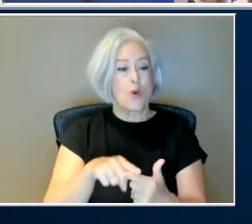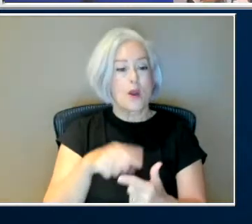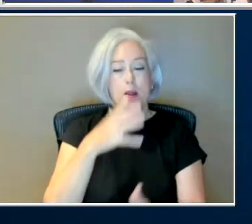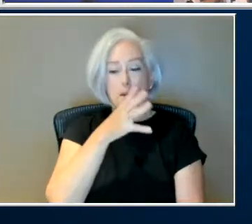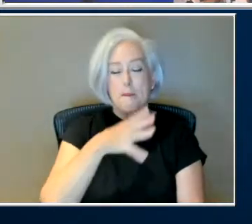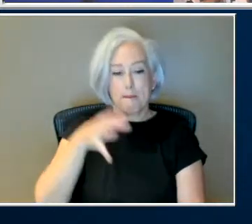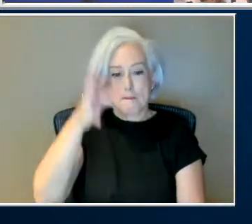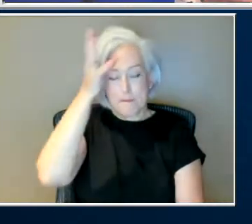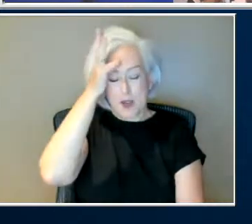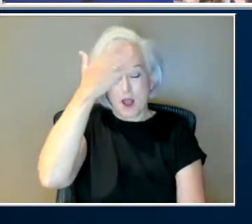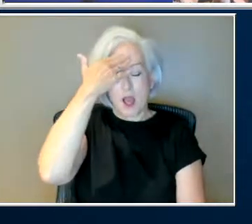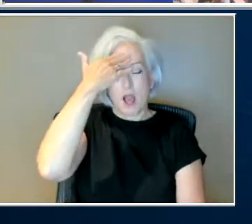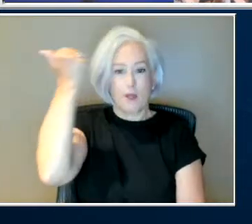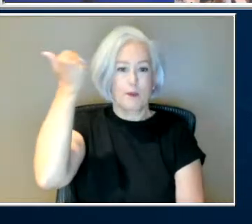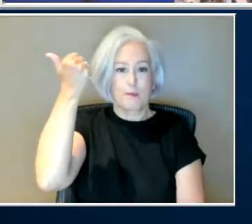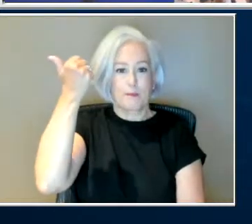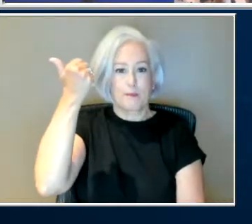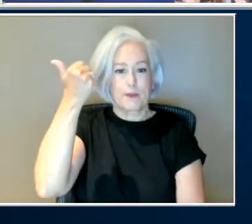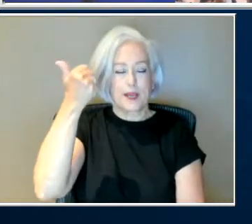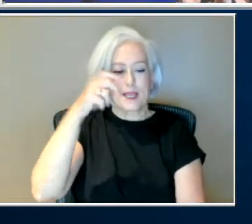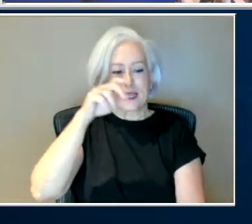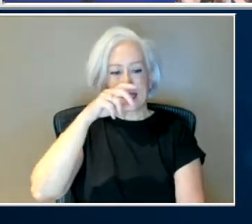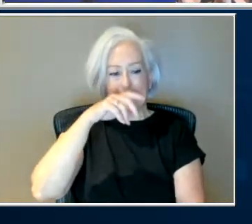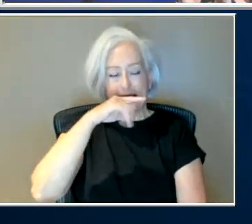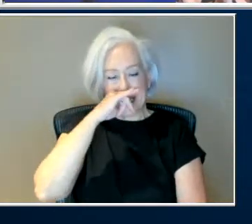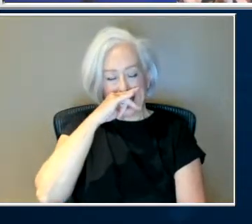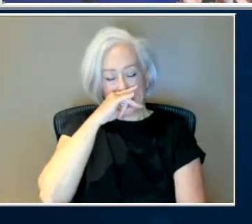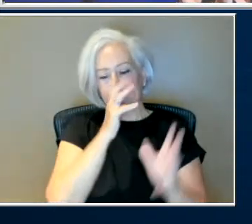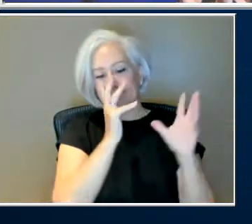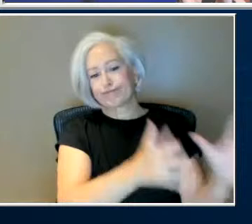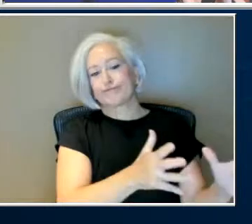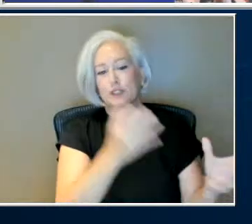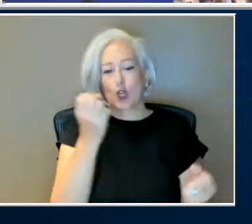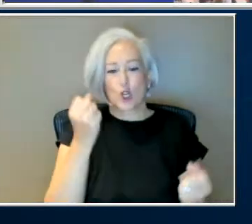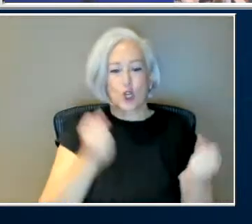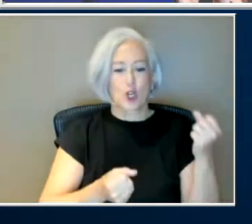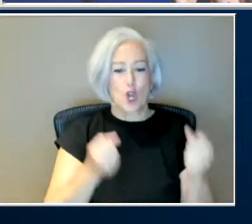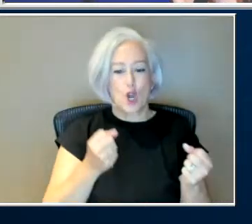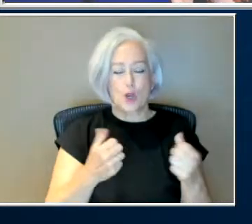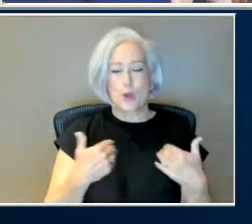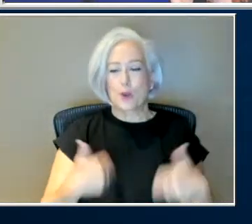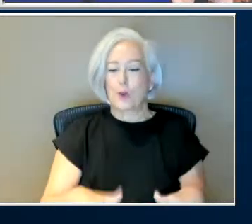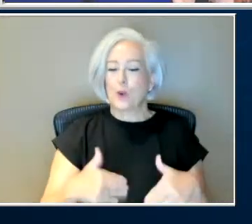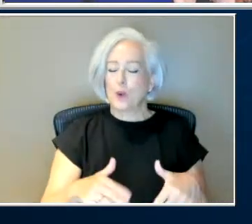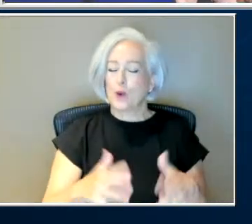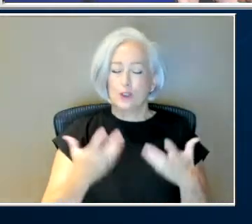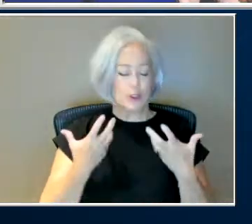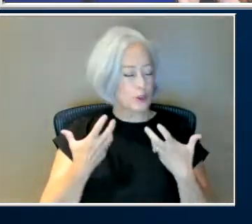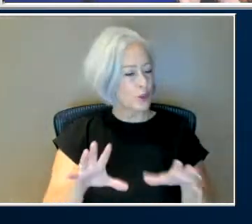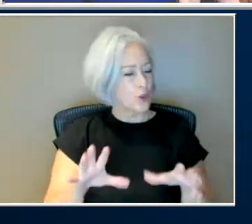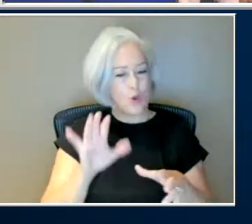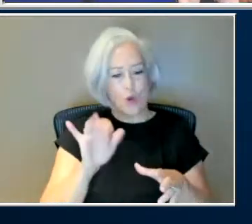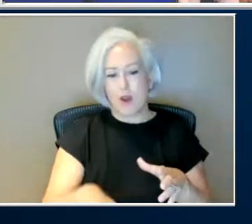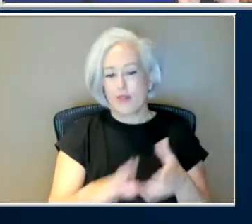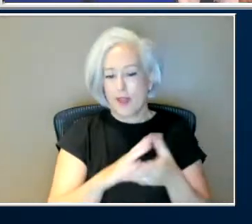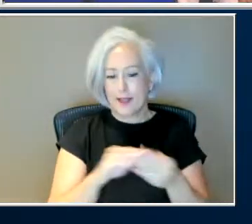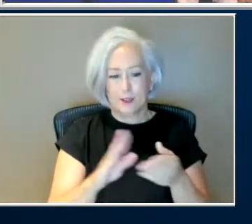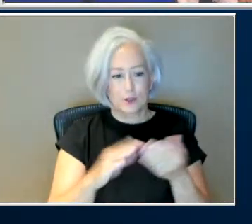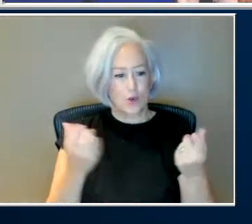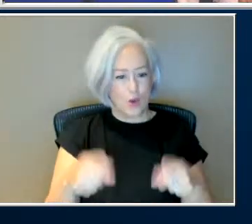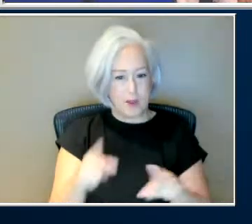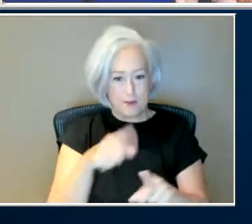car. No one wants to be that story. So what tips do you have for just preventing those hot car